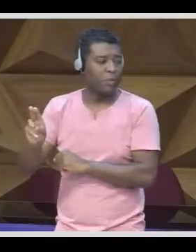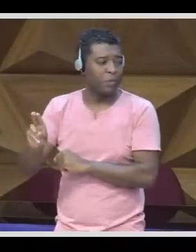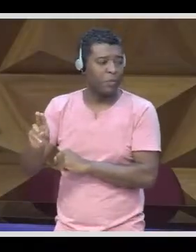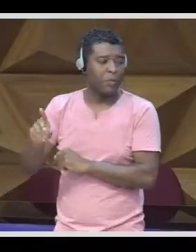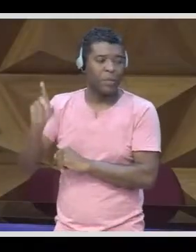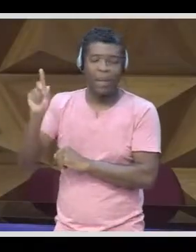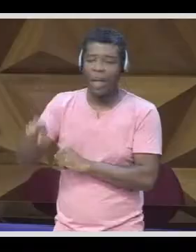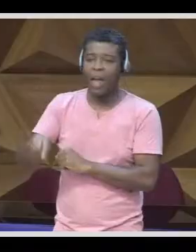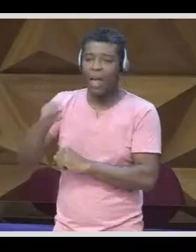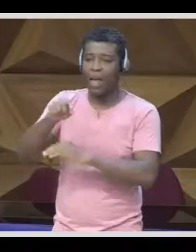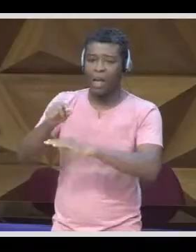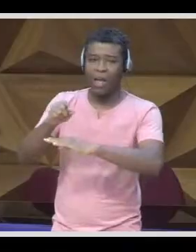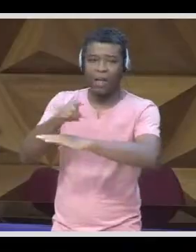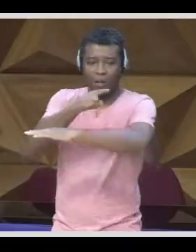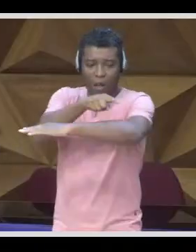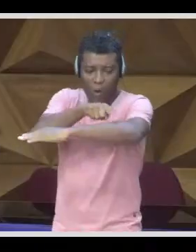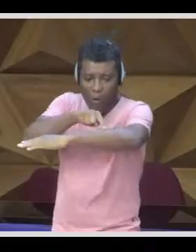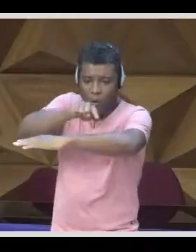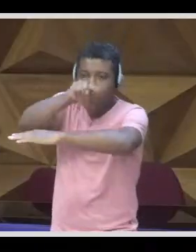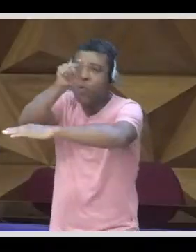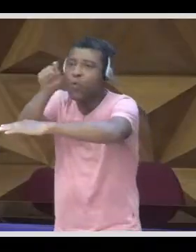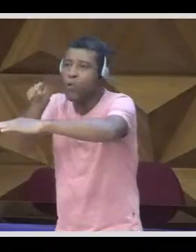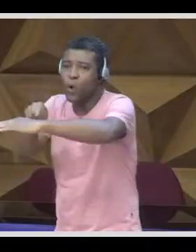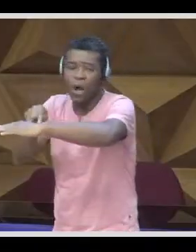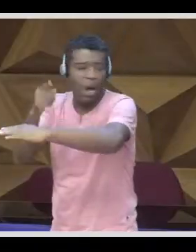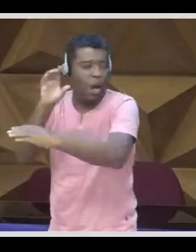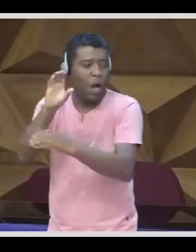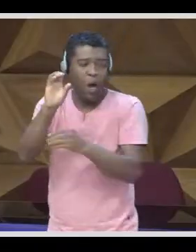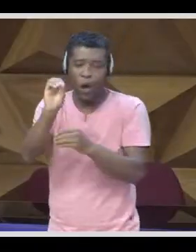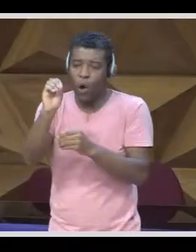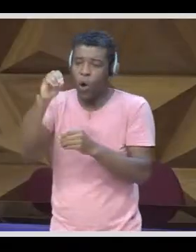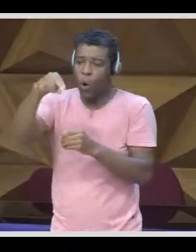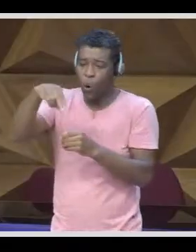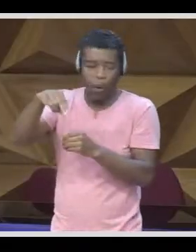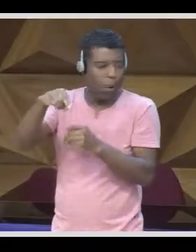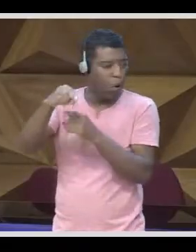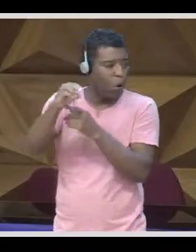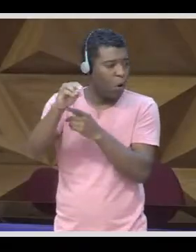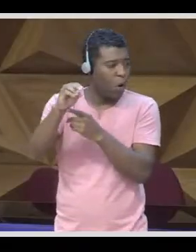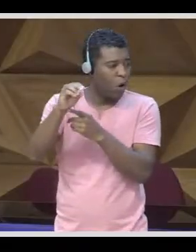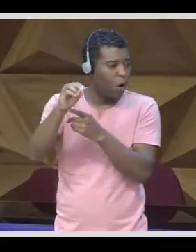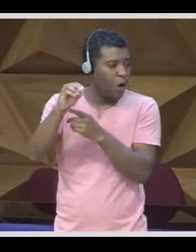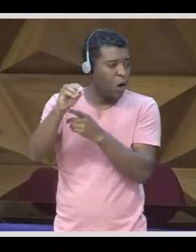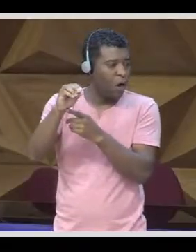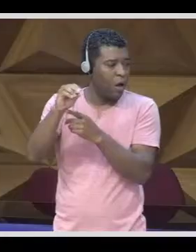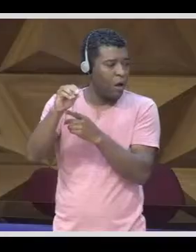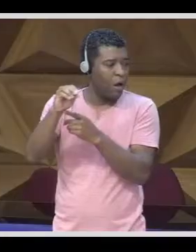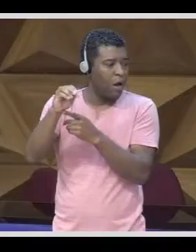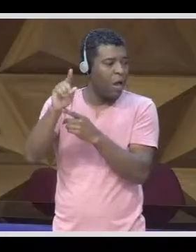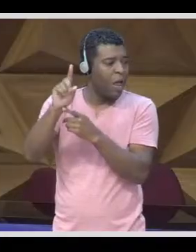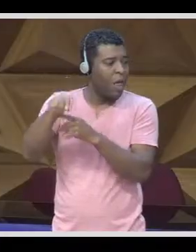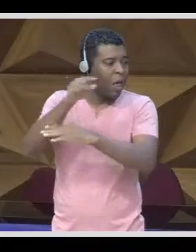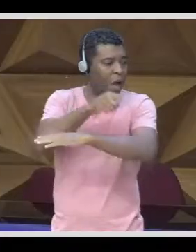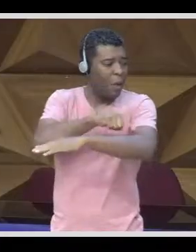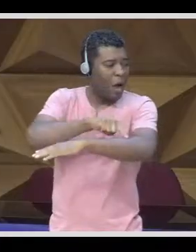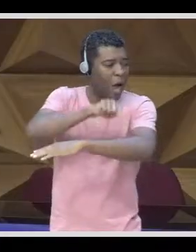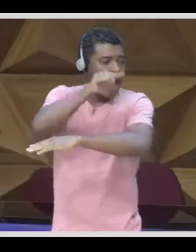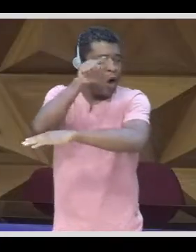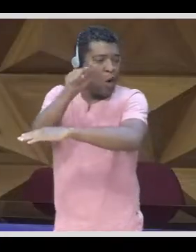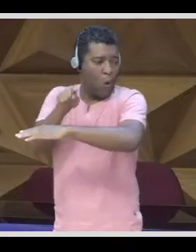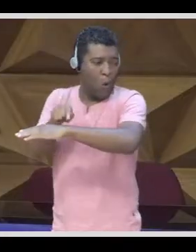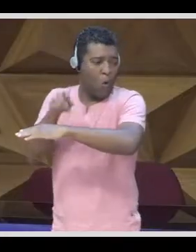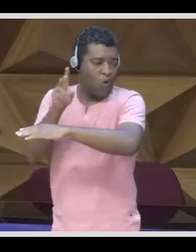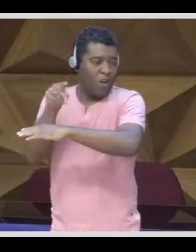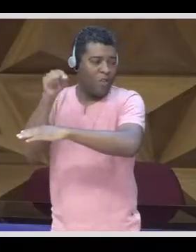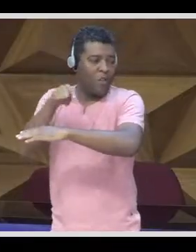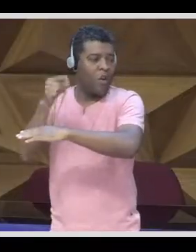before. I don't know if you have, but here's my take on it. So Wounded was an